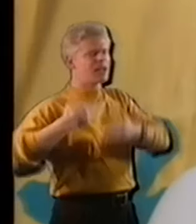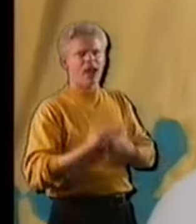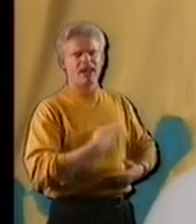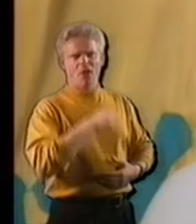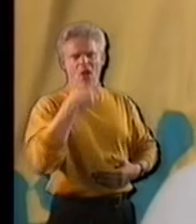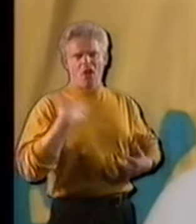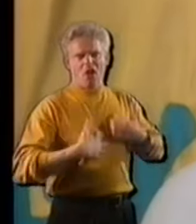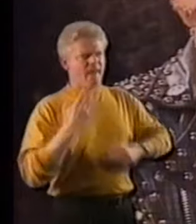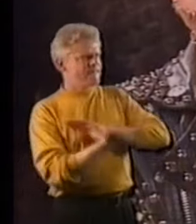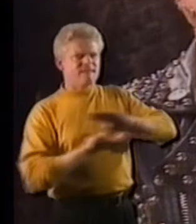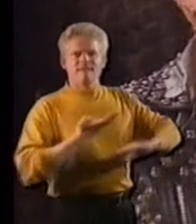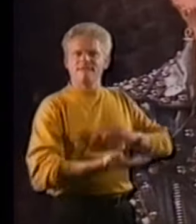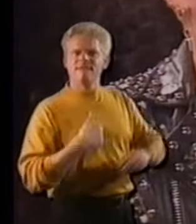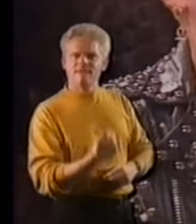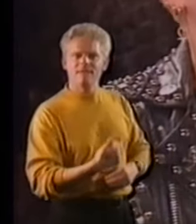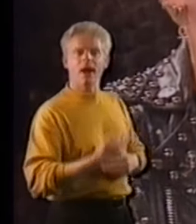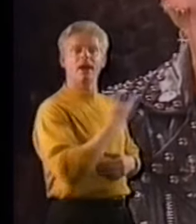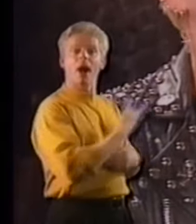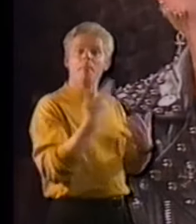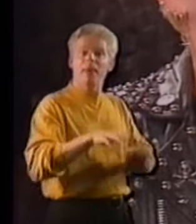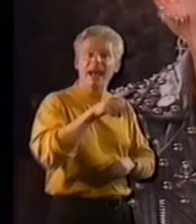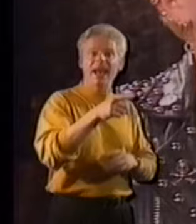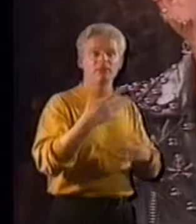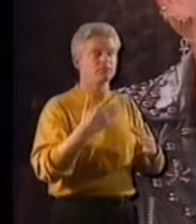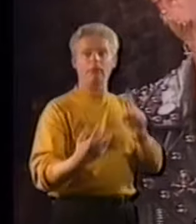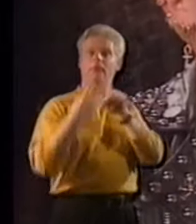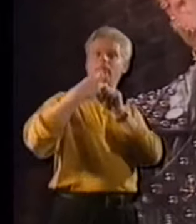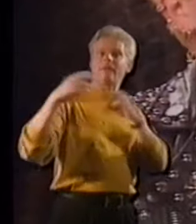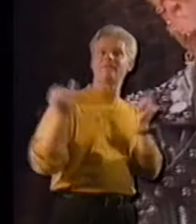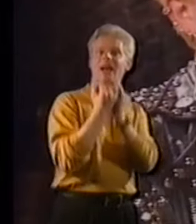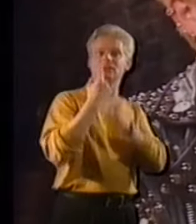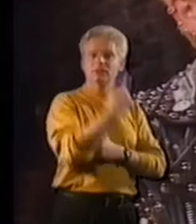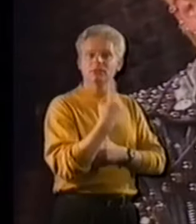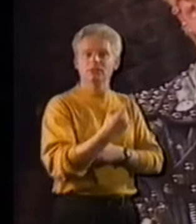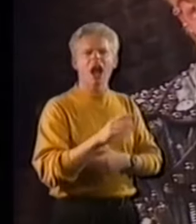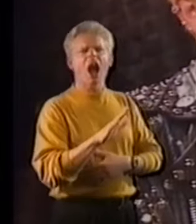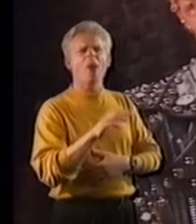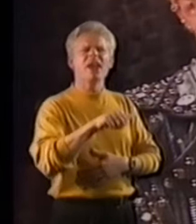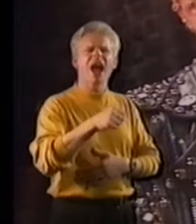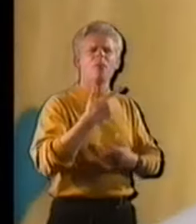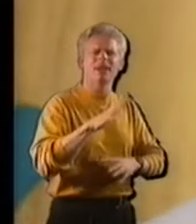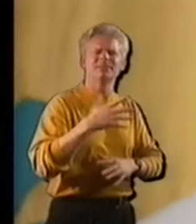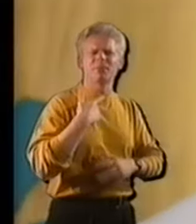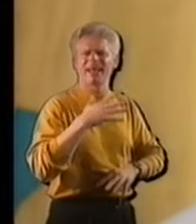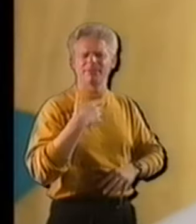just gives me a buzz to train. Have you ever used it, like, in a fight to defend yourself? Once I used